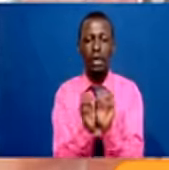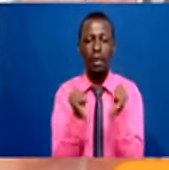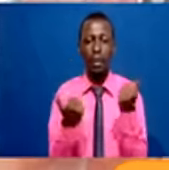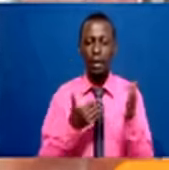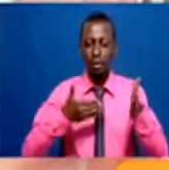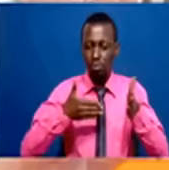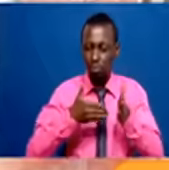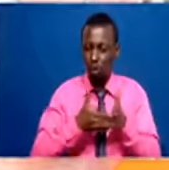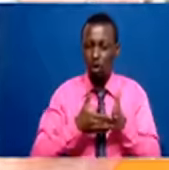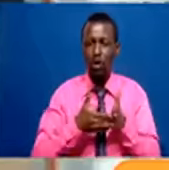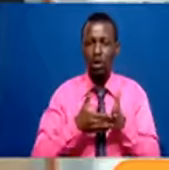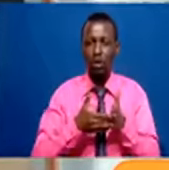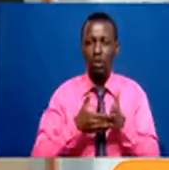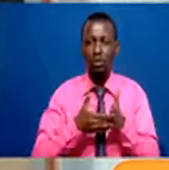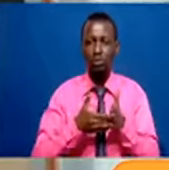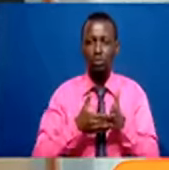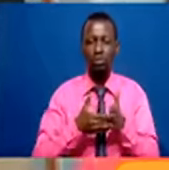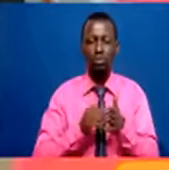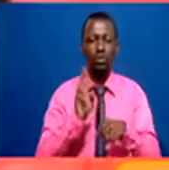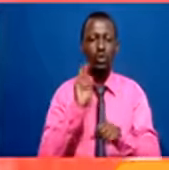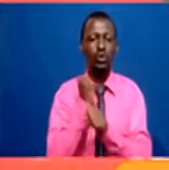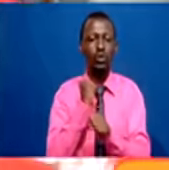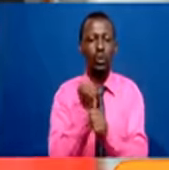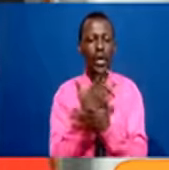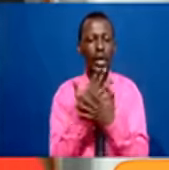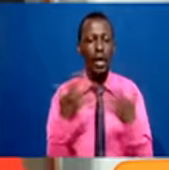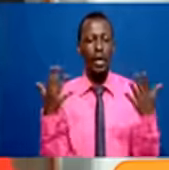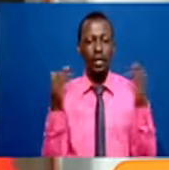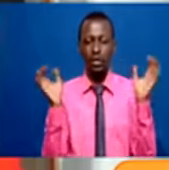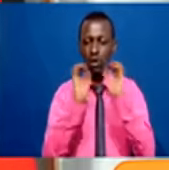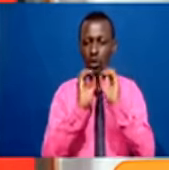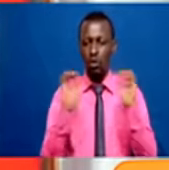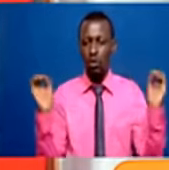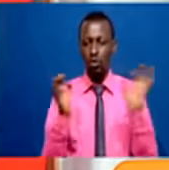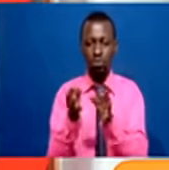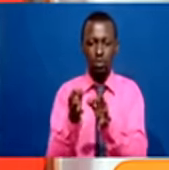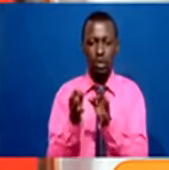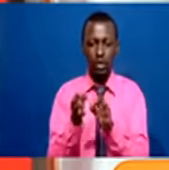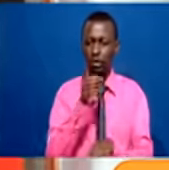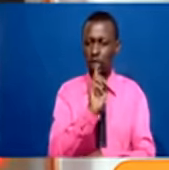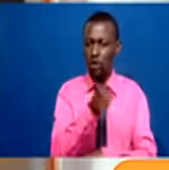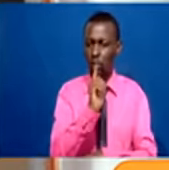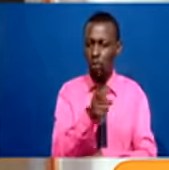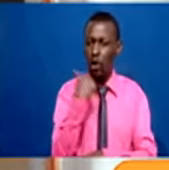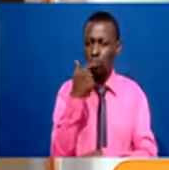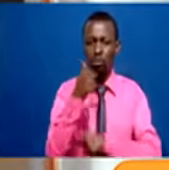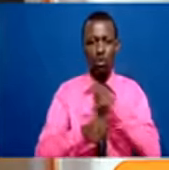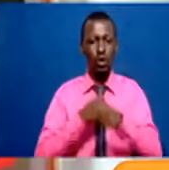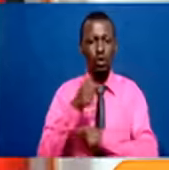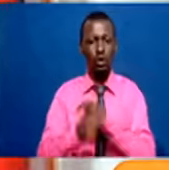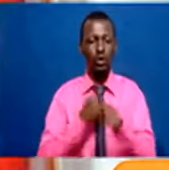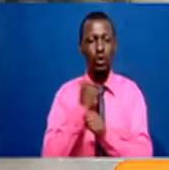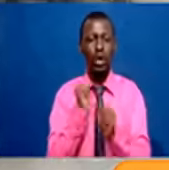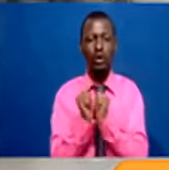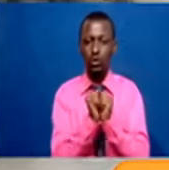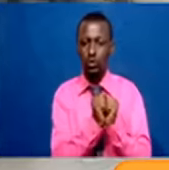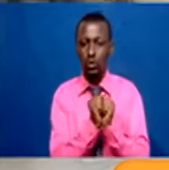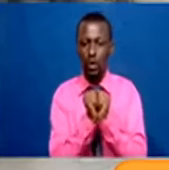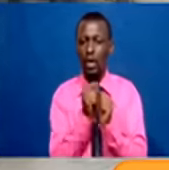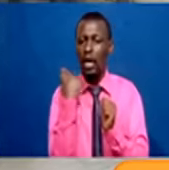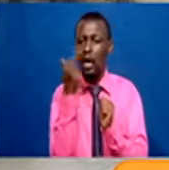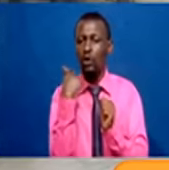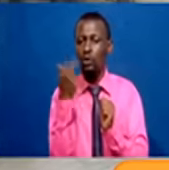and prohibited from transactions. The Treasury warned that those continuing to conduct transactions with the